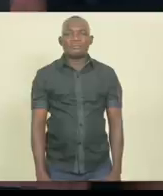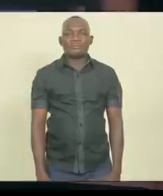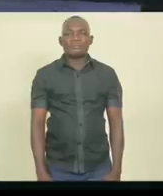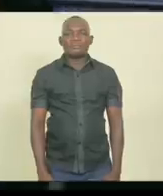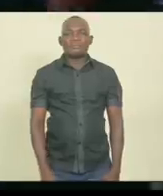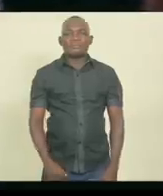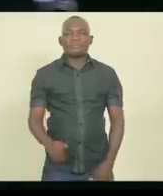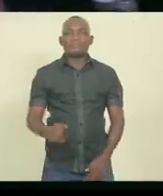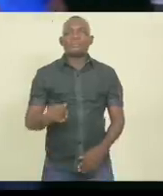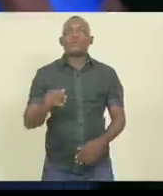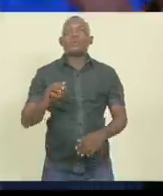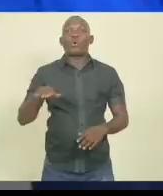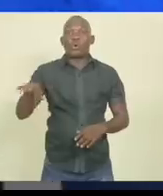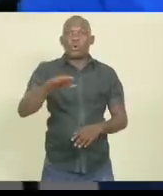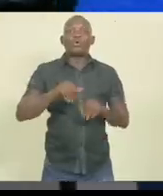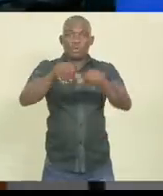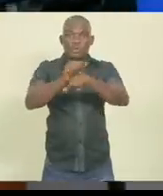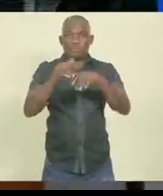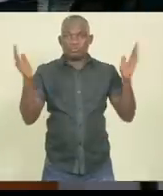Get back to work,